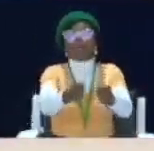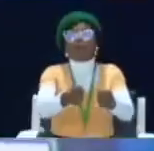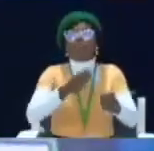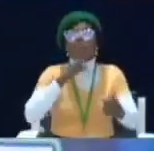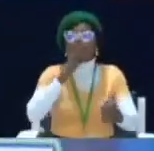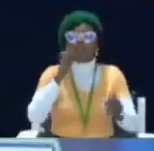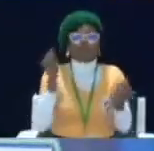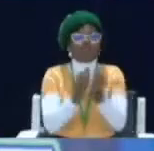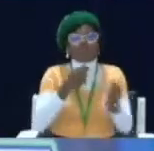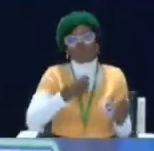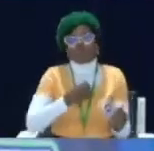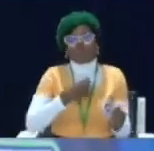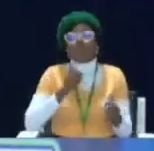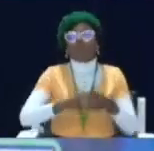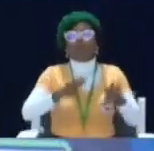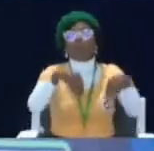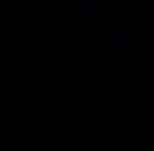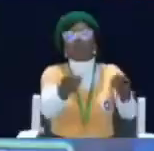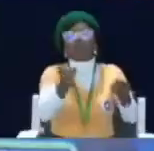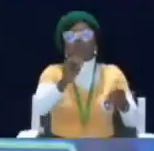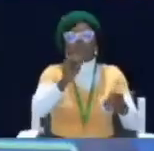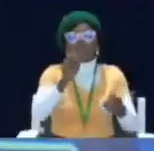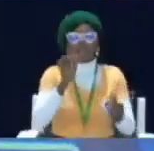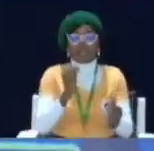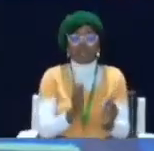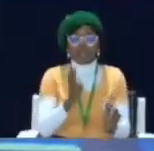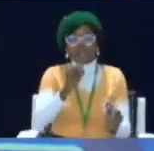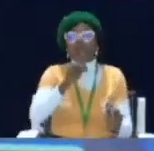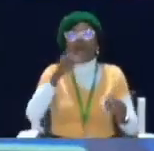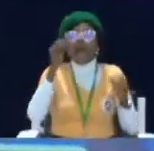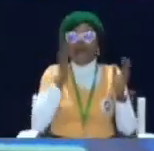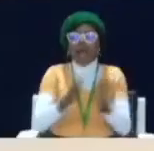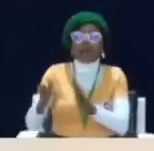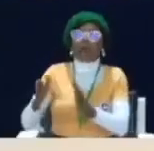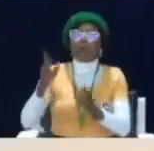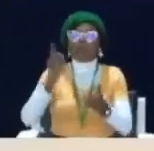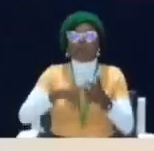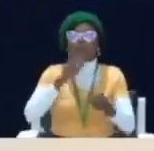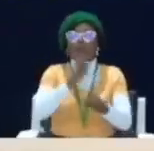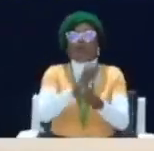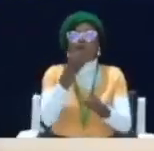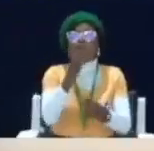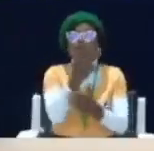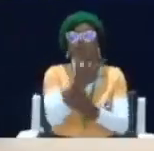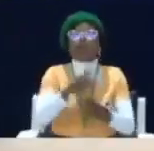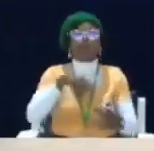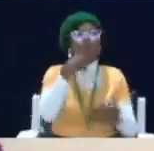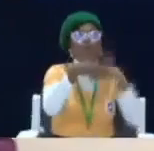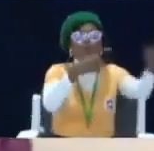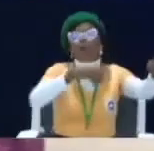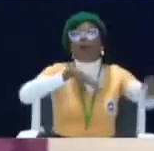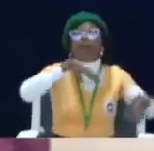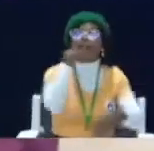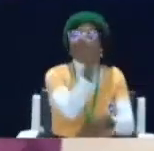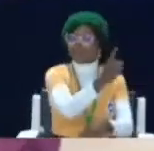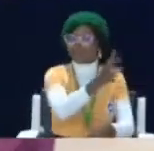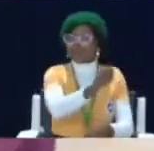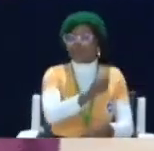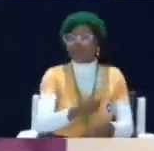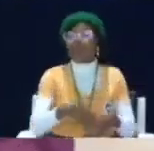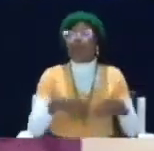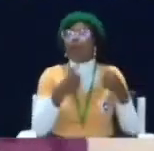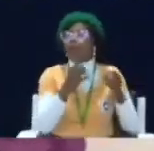every man according to his work shall be. Go and tell them. Yes, Father,